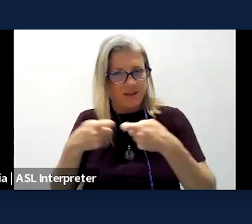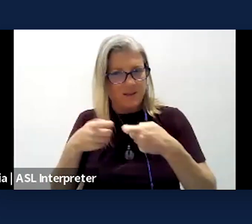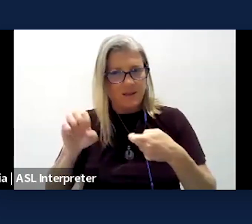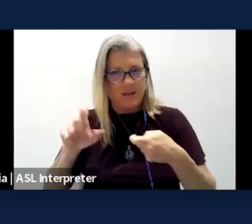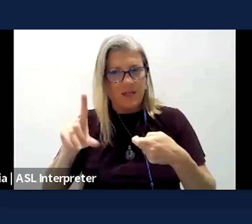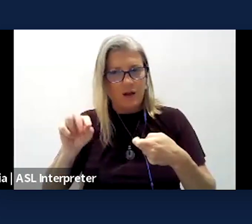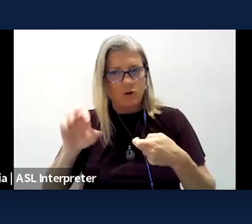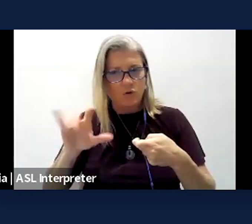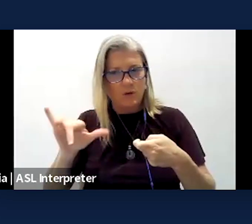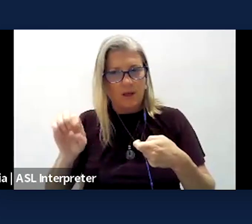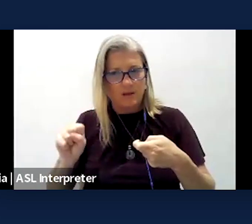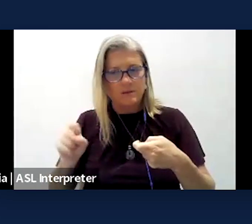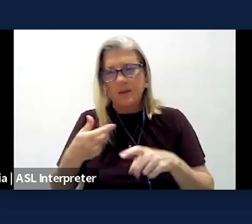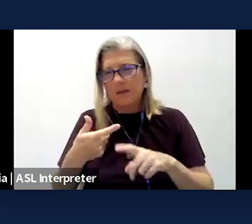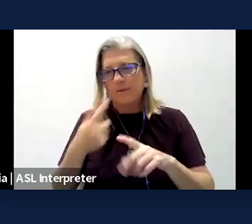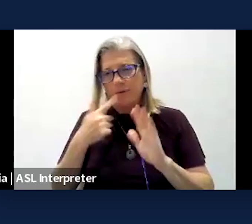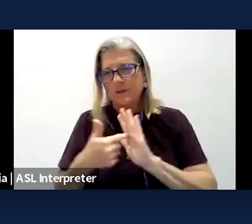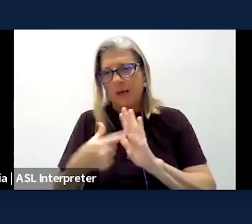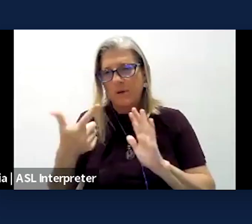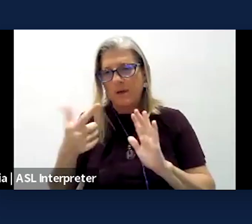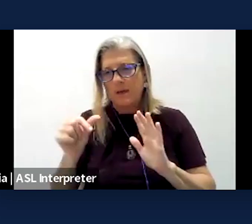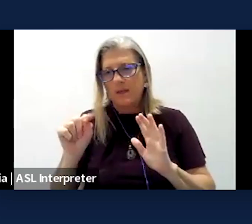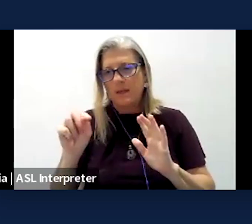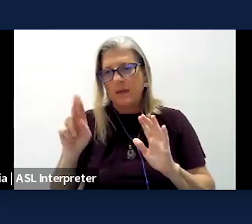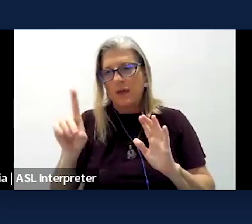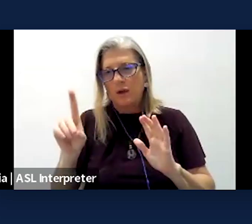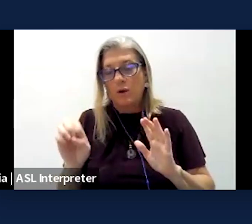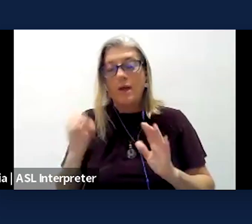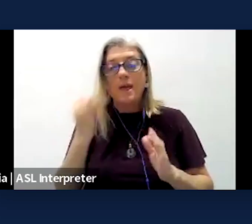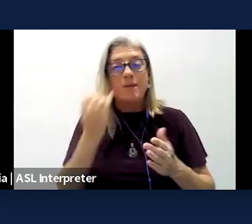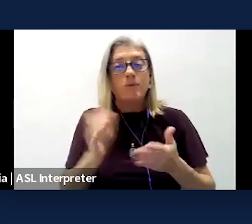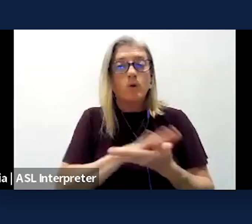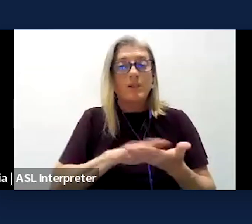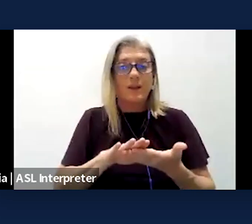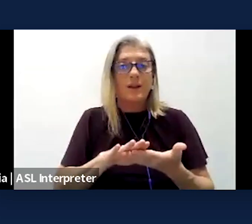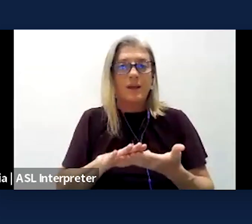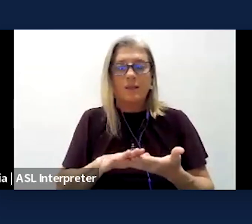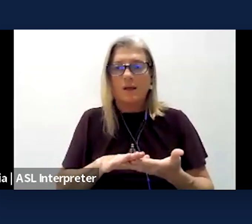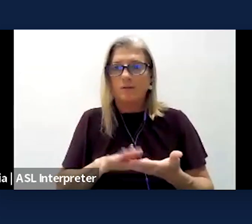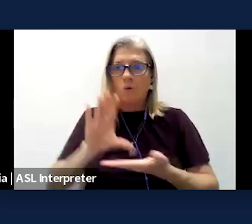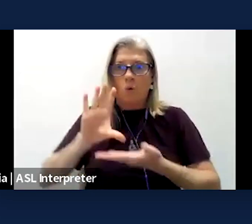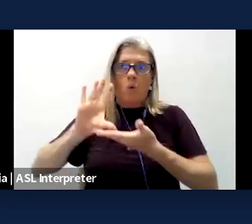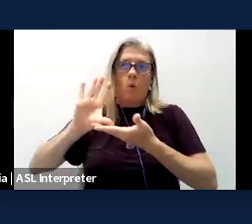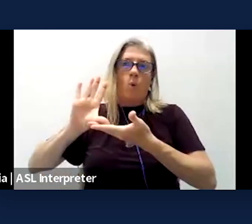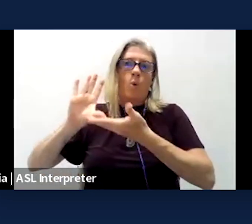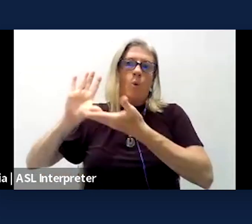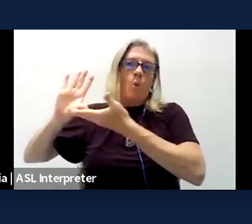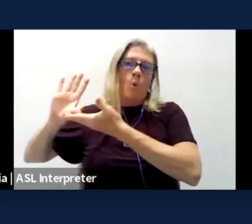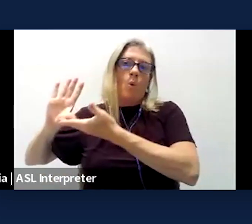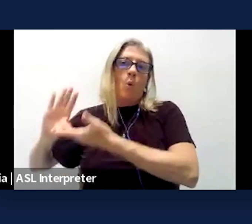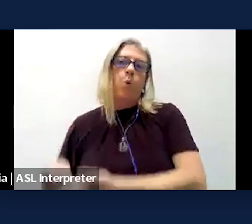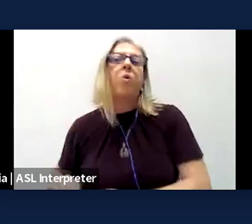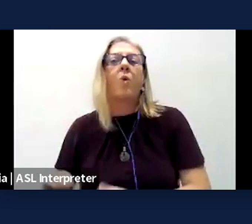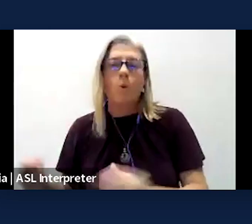mag citrate? Well, if you're cleaning yourself out to the point where you're, I've been more